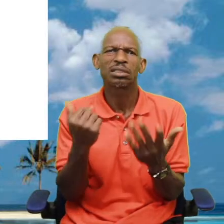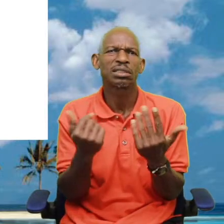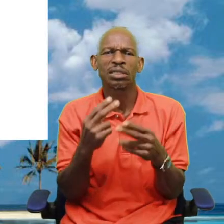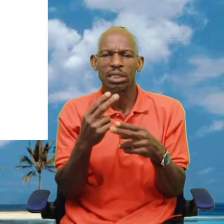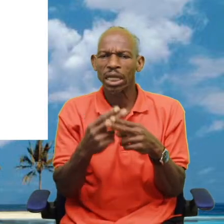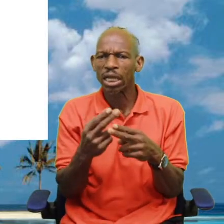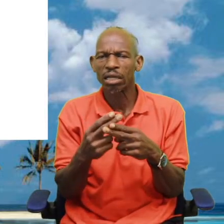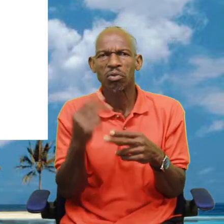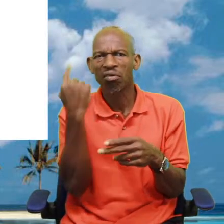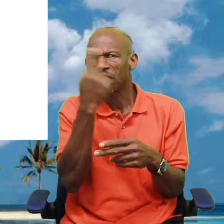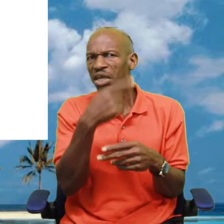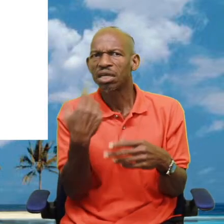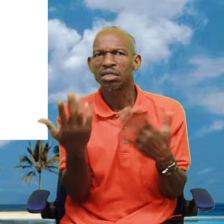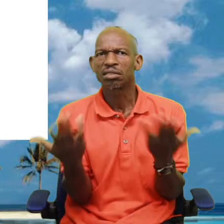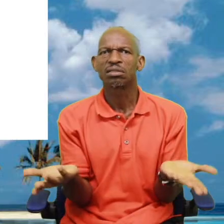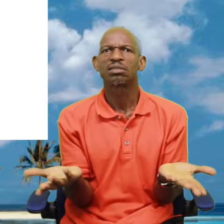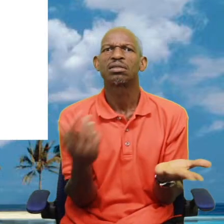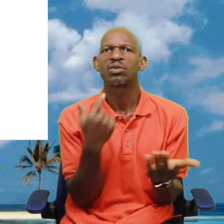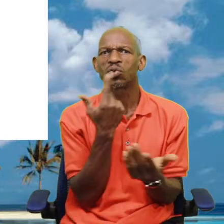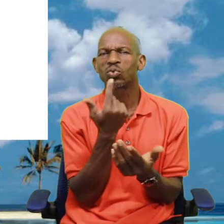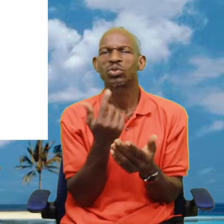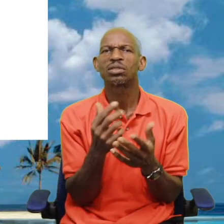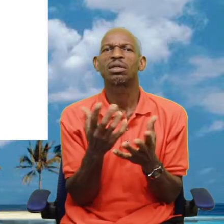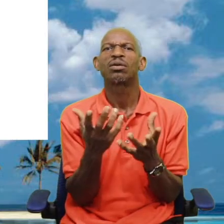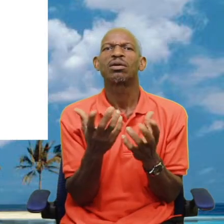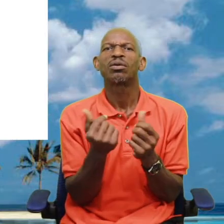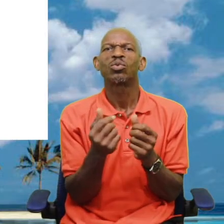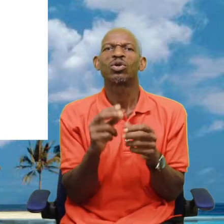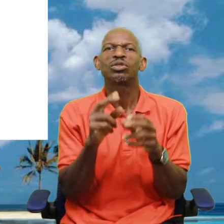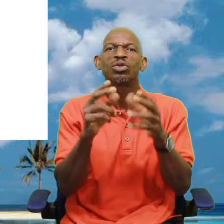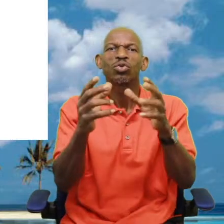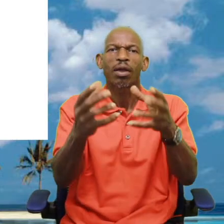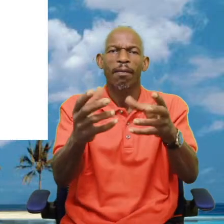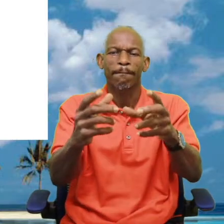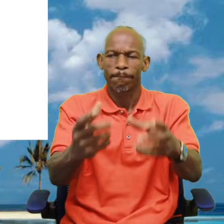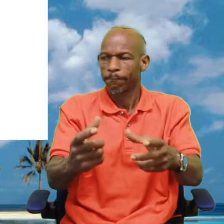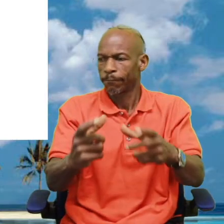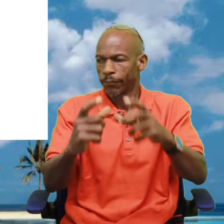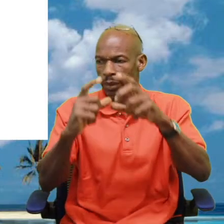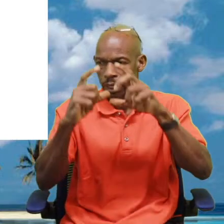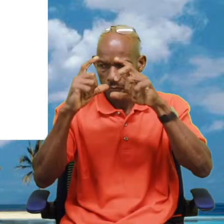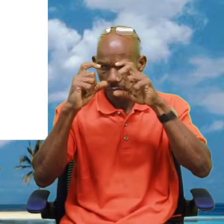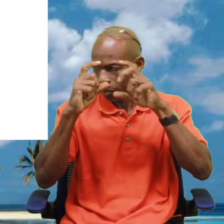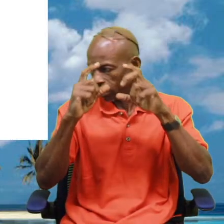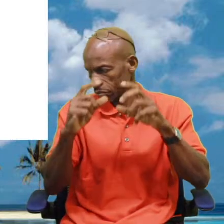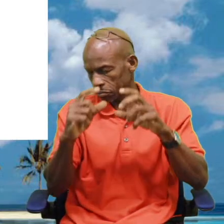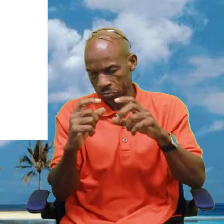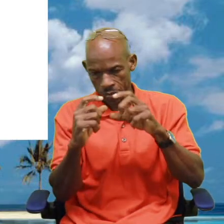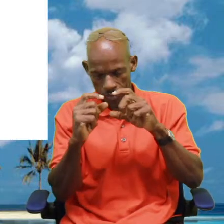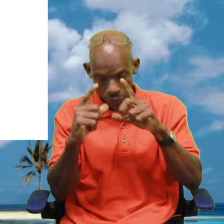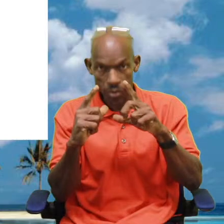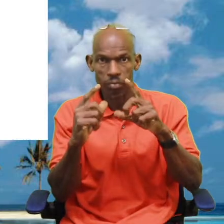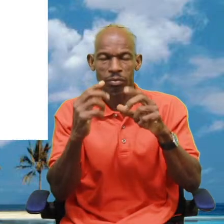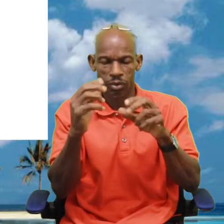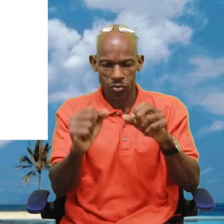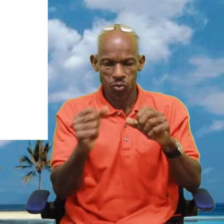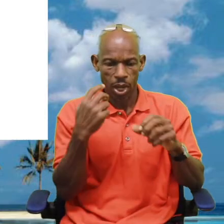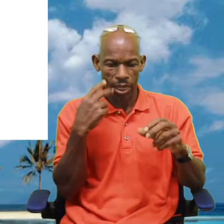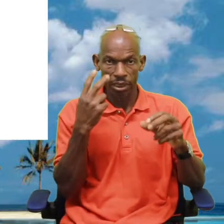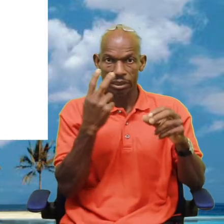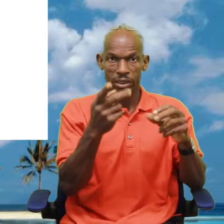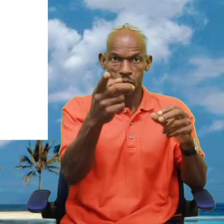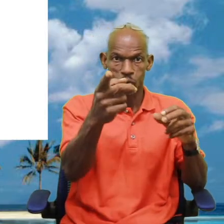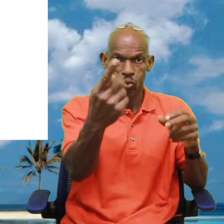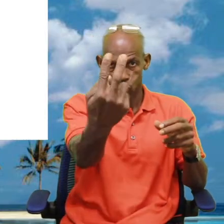the screen. I would like you to keep your cameras on, please. All those who are in the class, keep your cameras on, so when